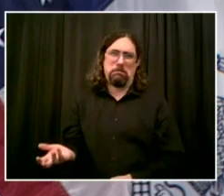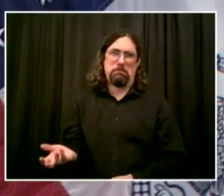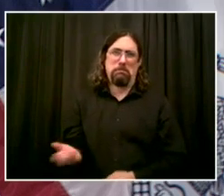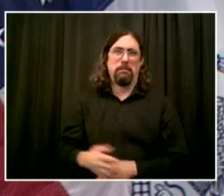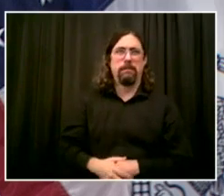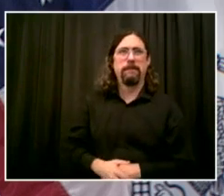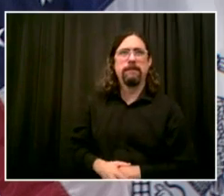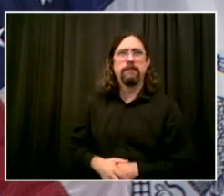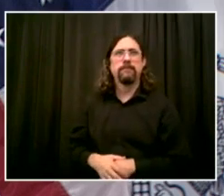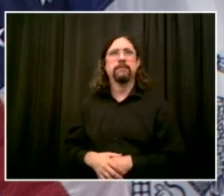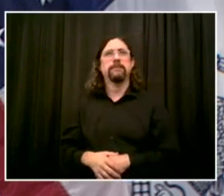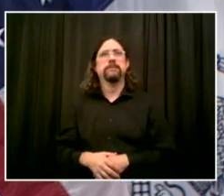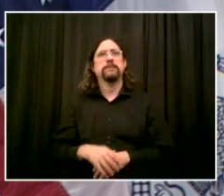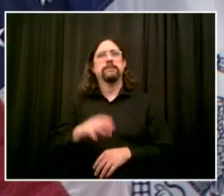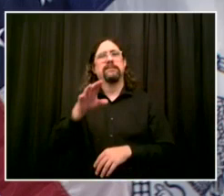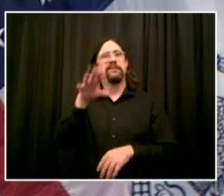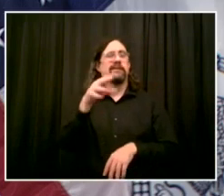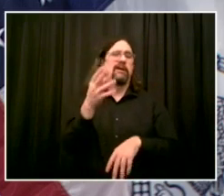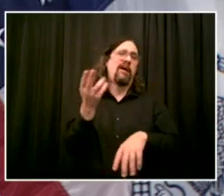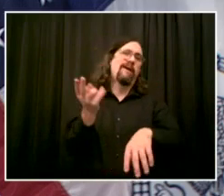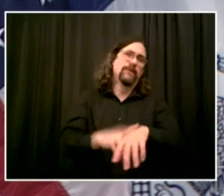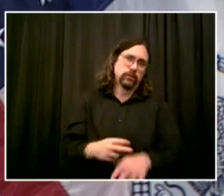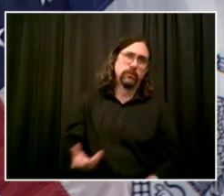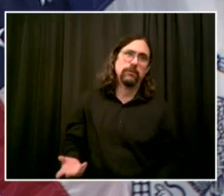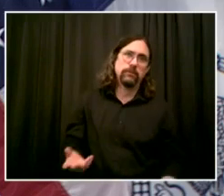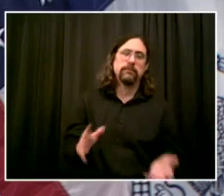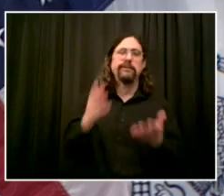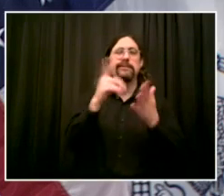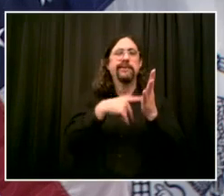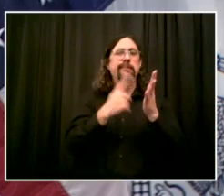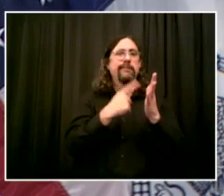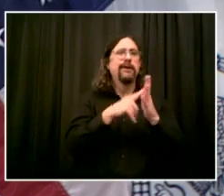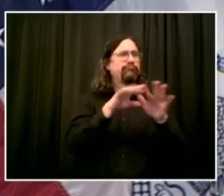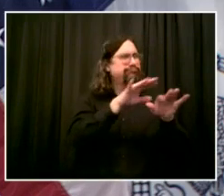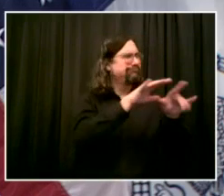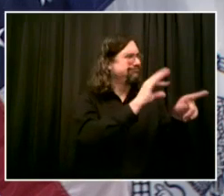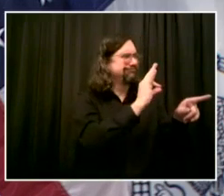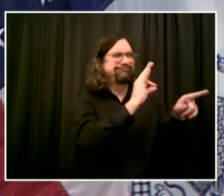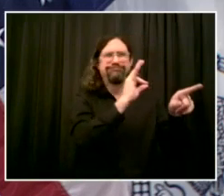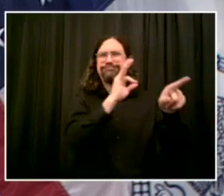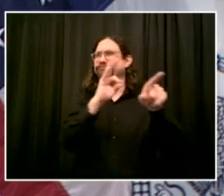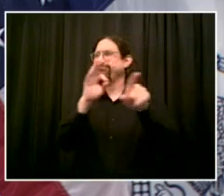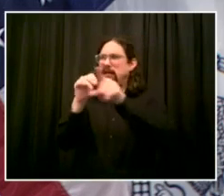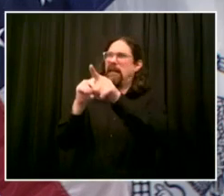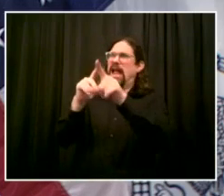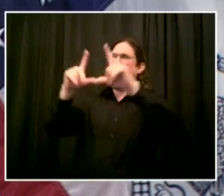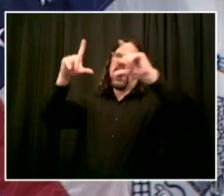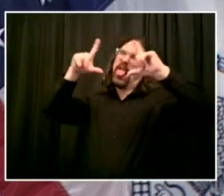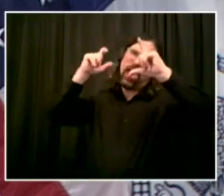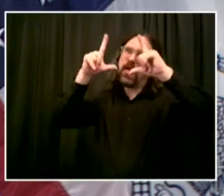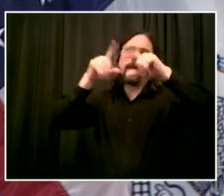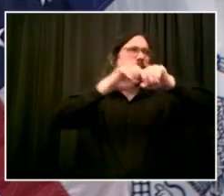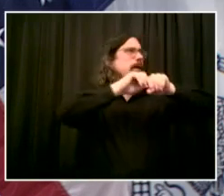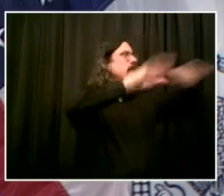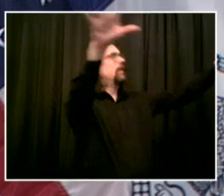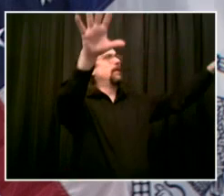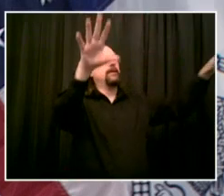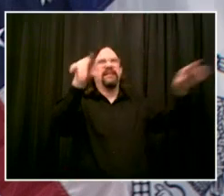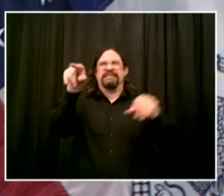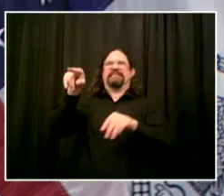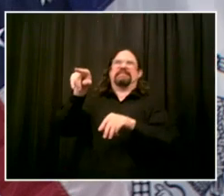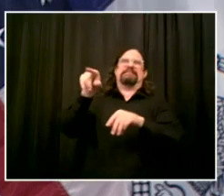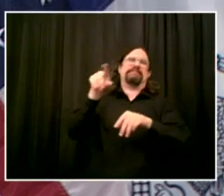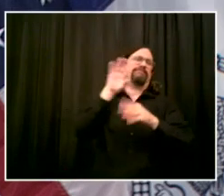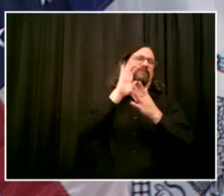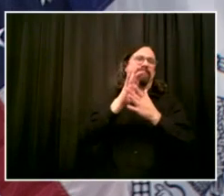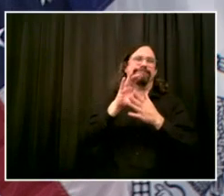it's quite clear the people in New York City take this virus very, very seriously, and the people who own the businesses do too. And there's a good article in Politico today